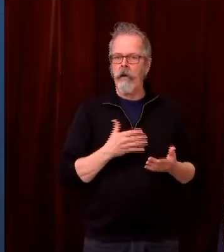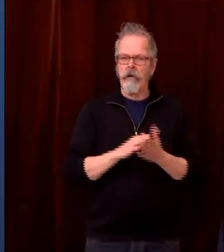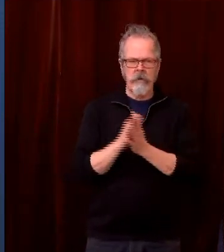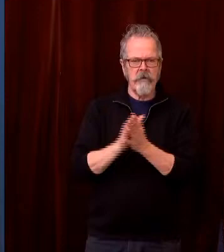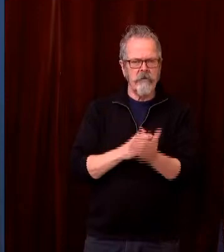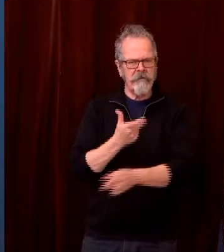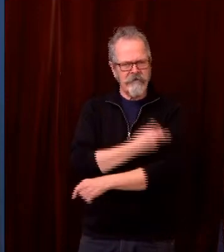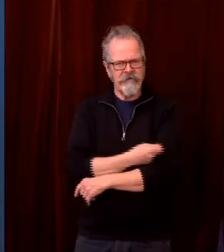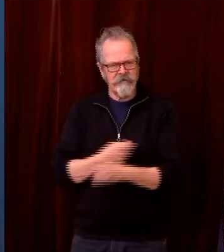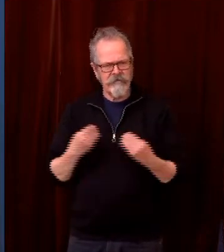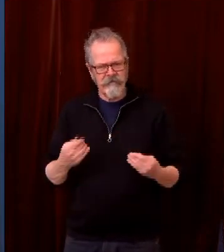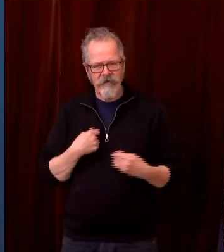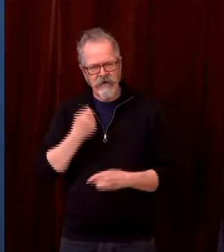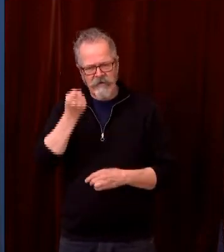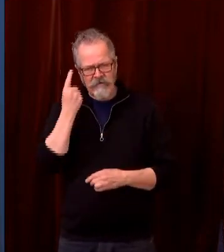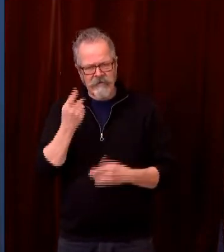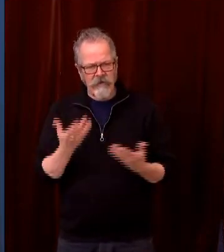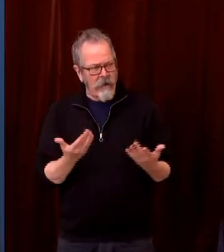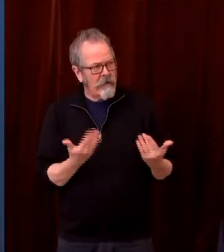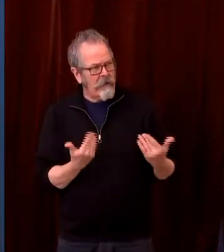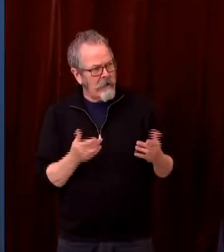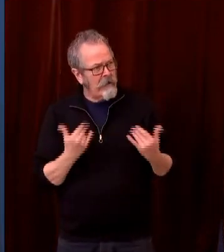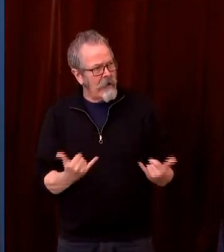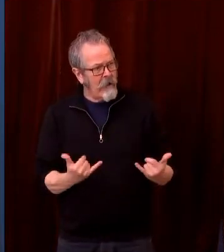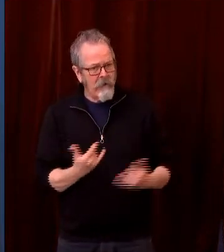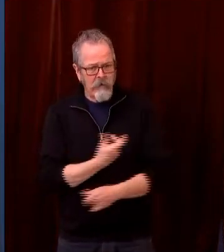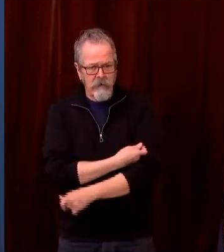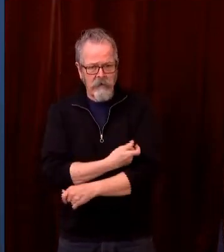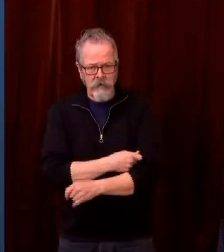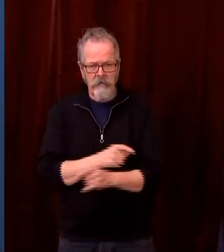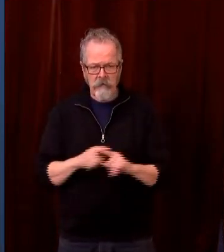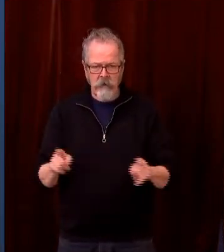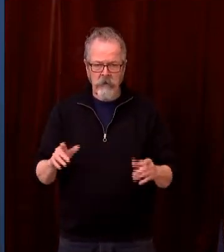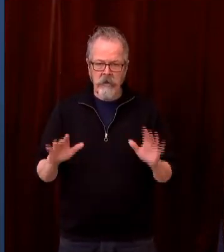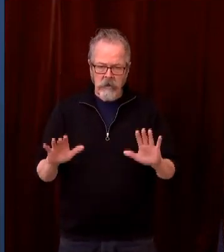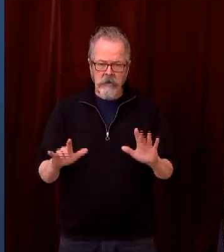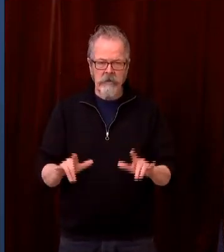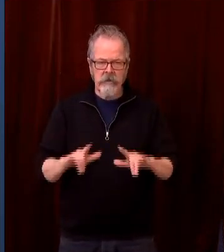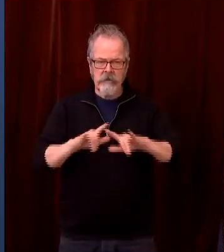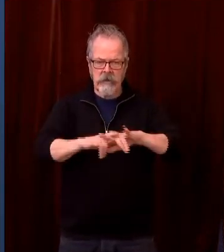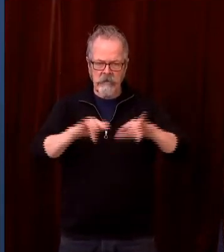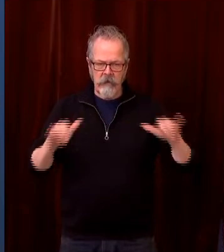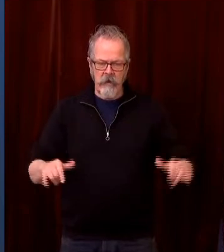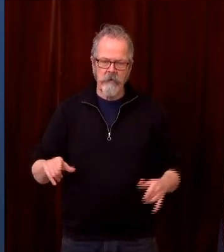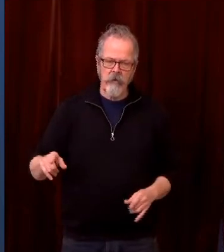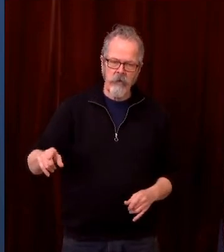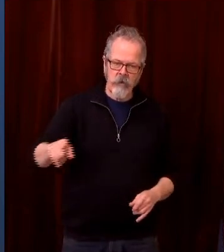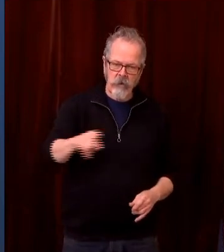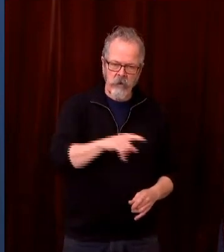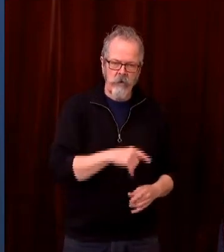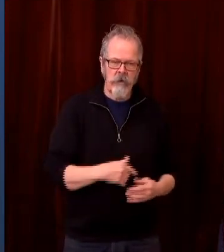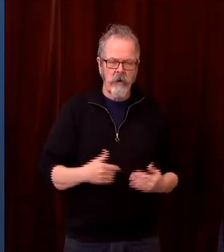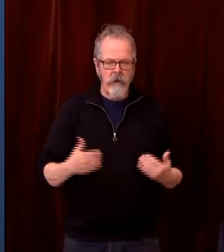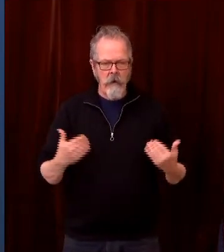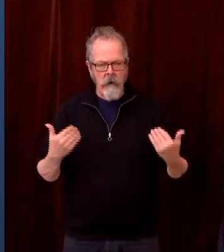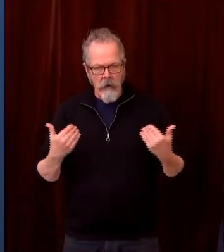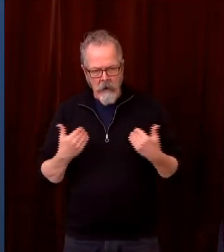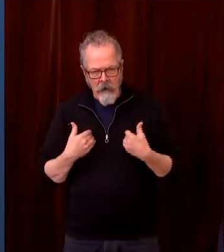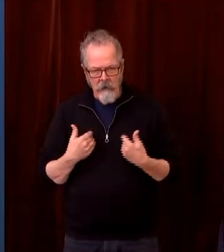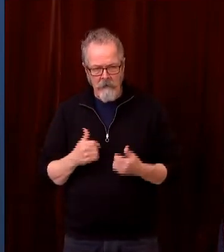right now in the things we do. This virus doesn't have not only 2 legs, it doesn't even have 1 leg. The only